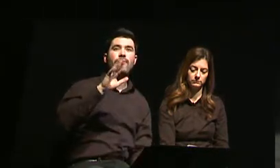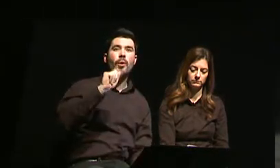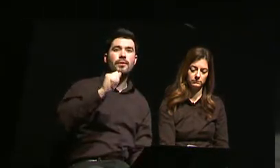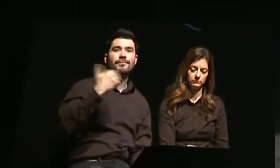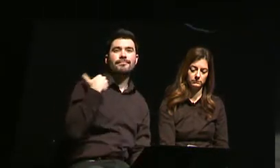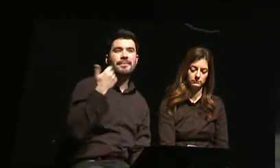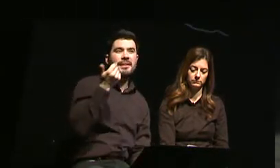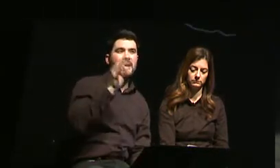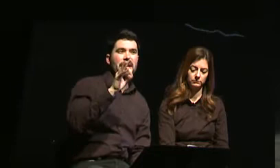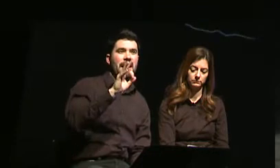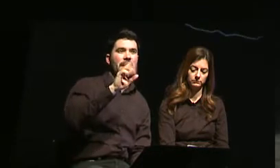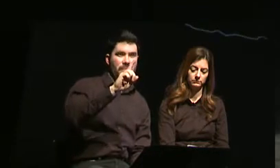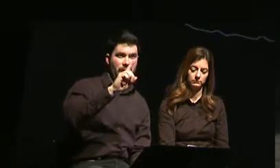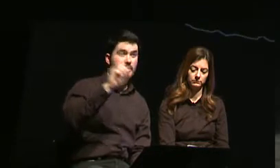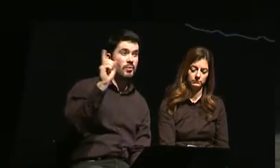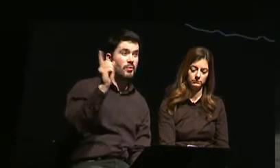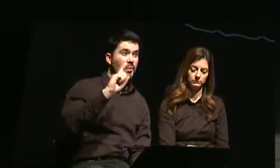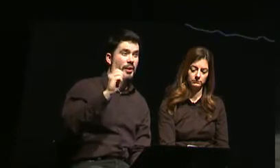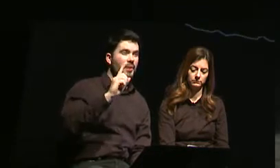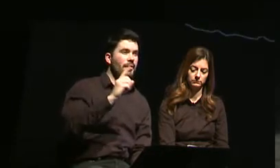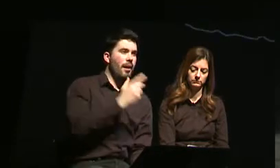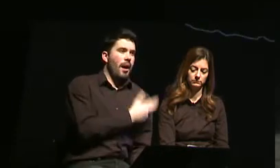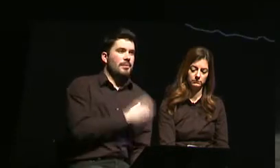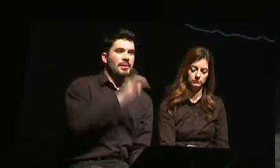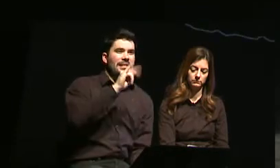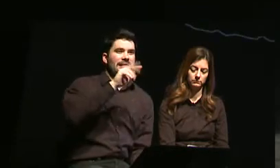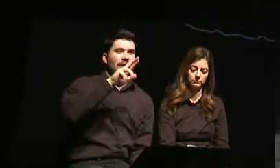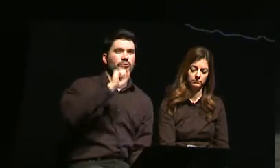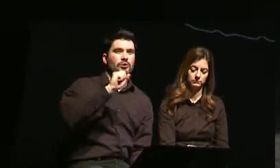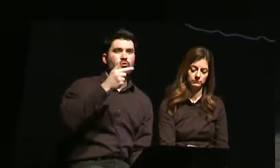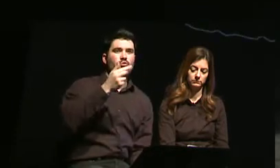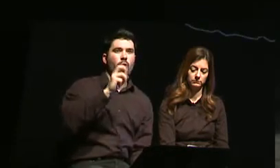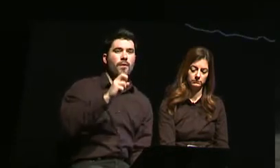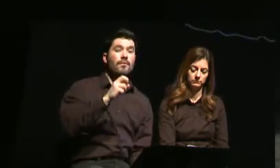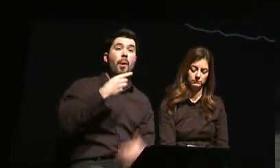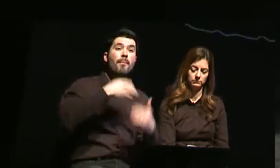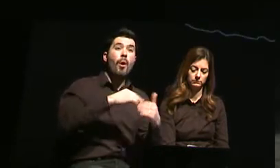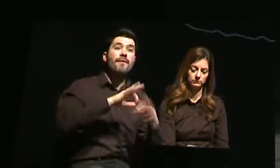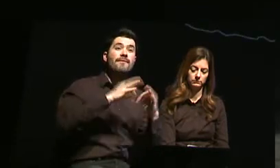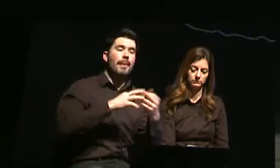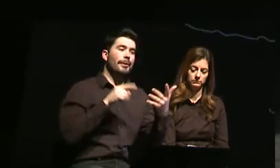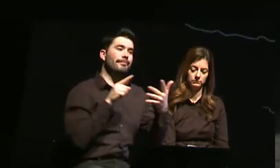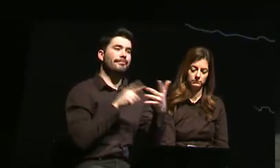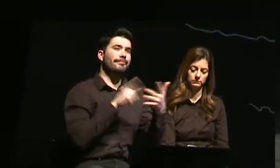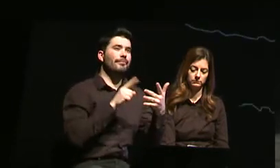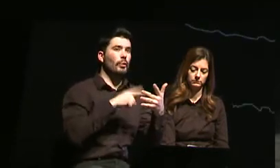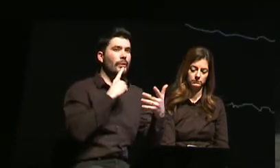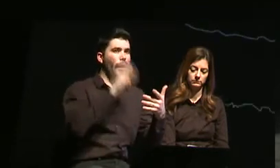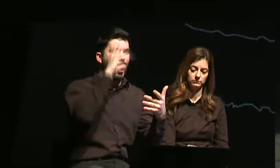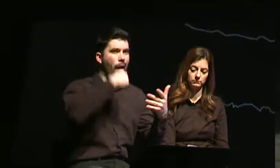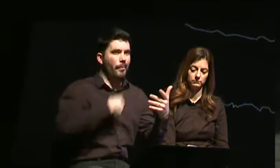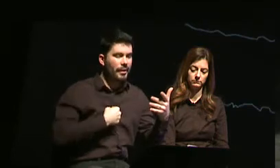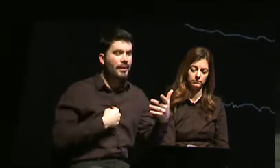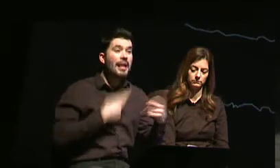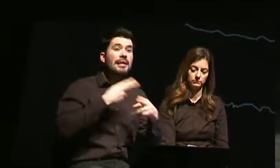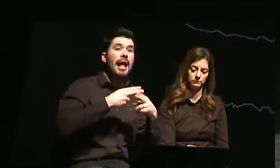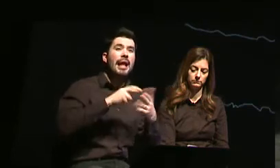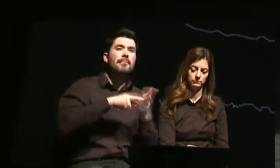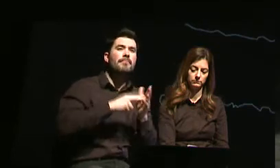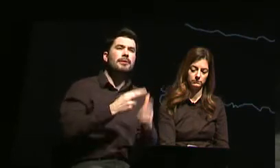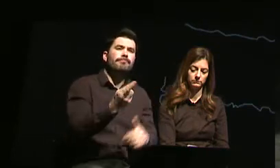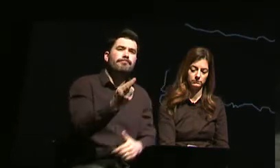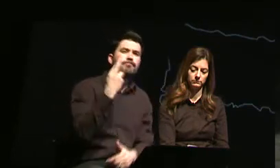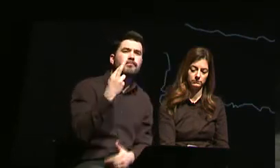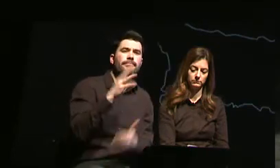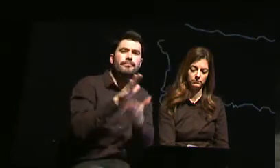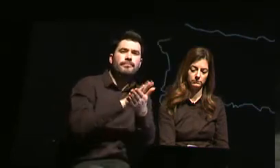10th, 1991 in Citrus Grove Hospital. I'm the middle child, the black sheep of the family. My name means best friend or